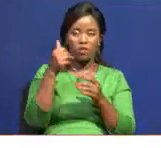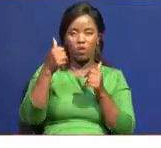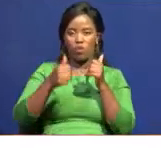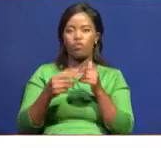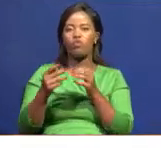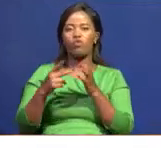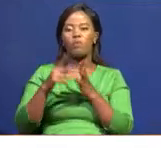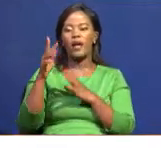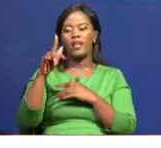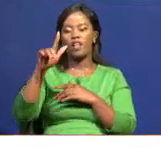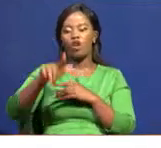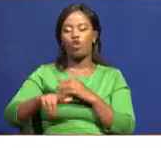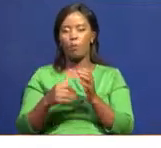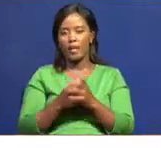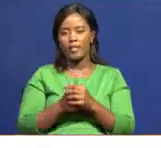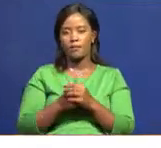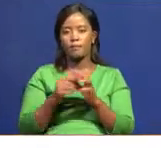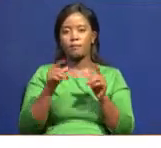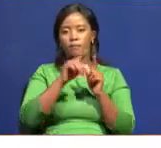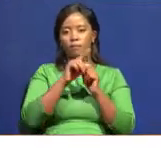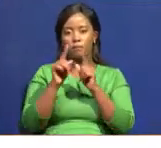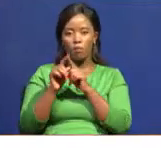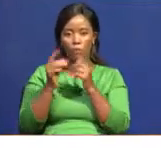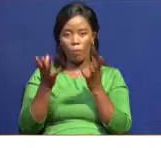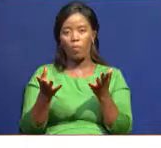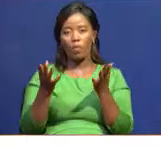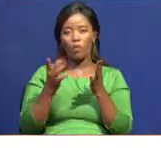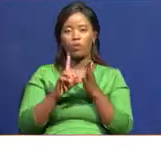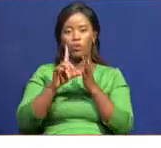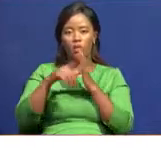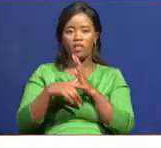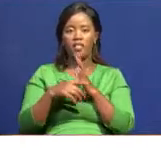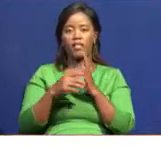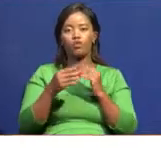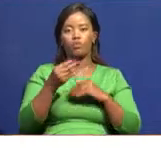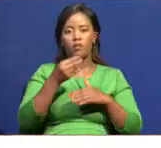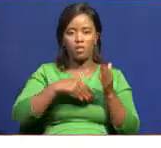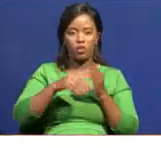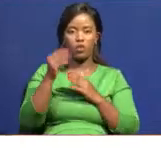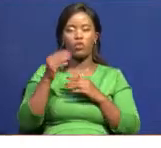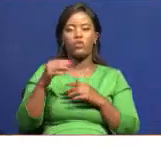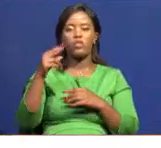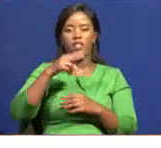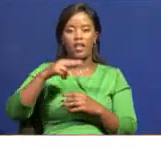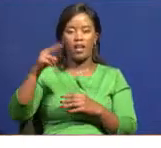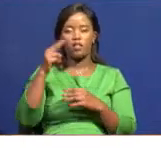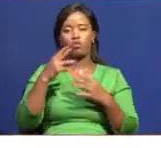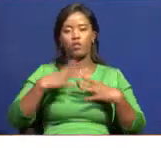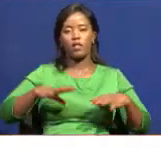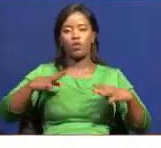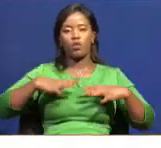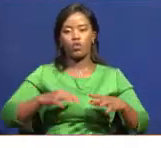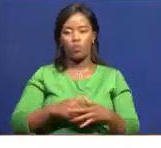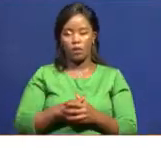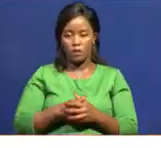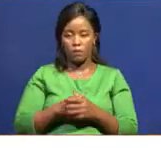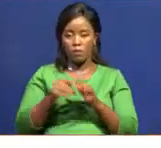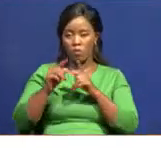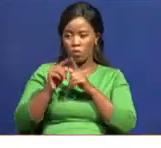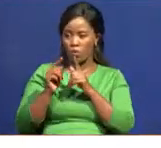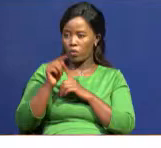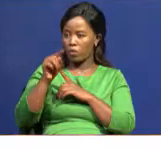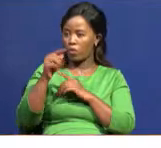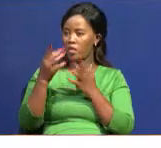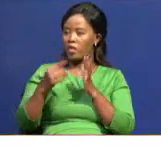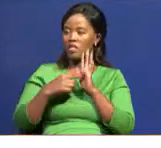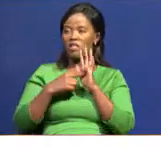price. And then price gouge and sell at a very high price to consumers. And that